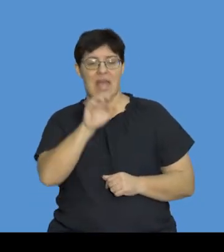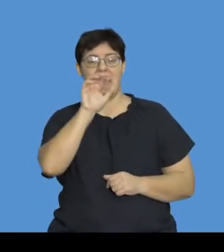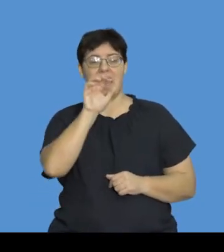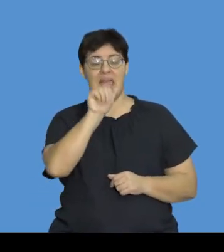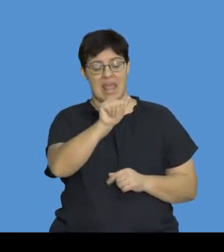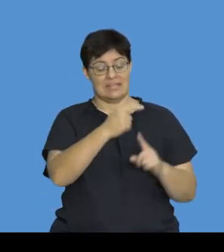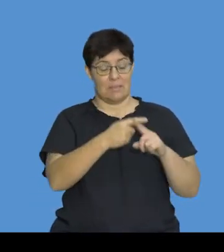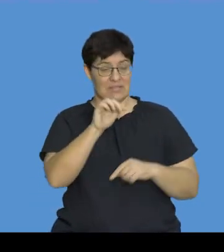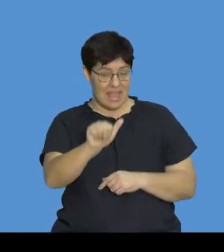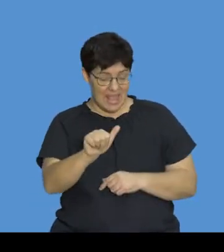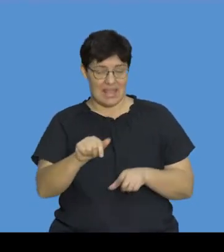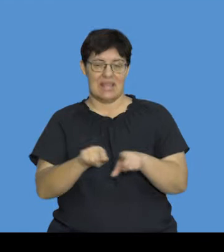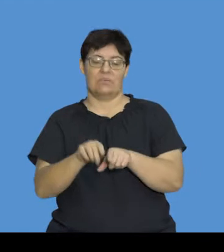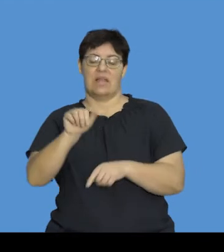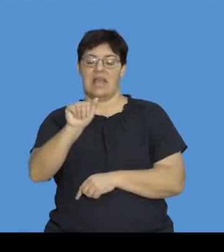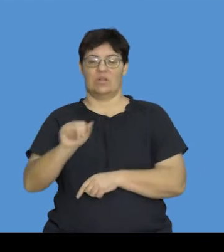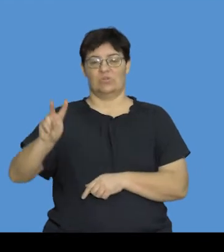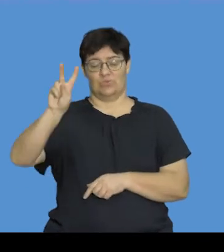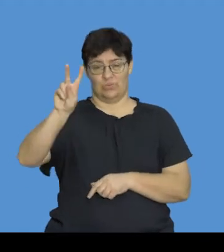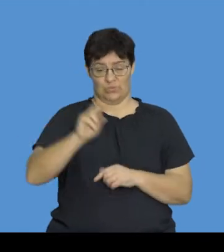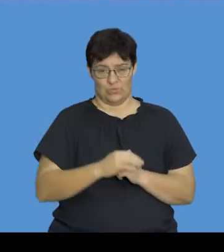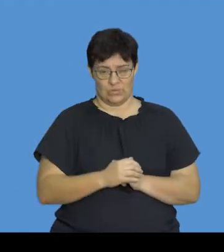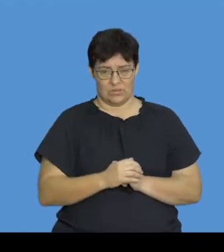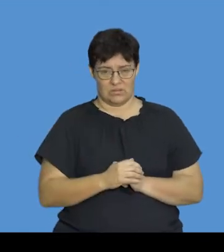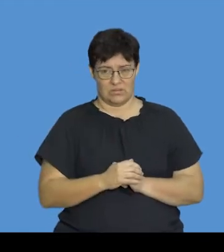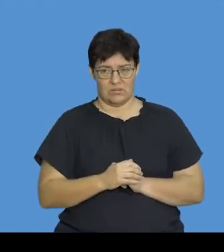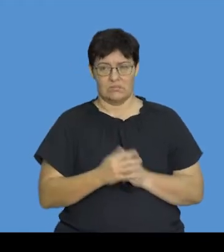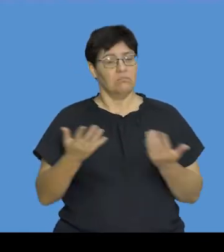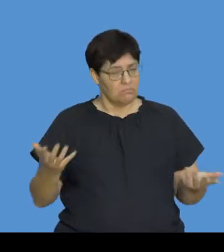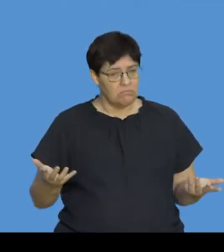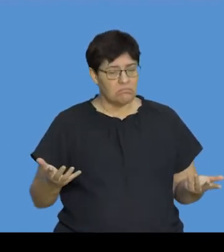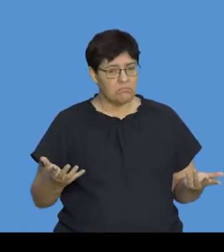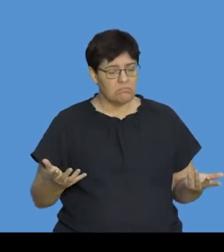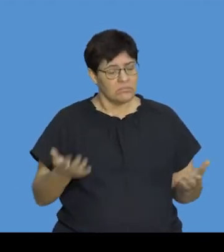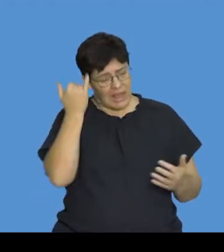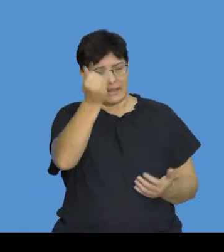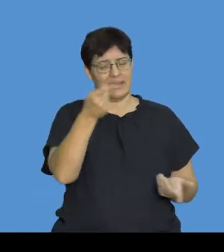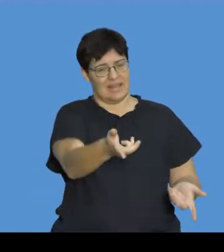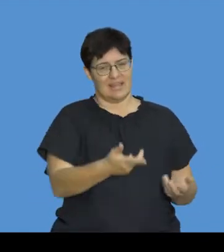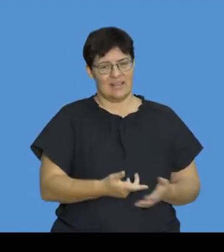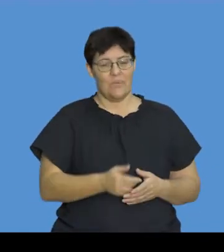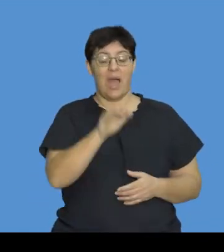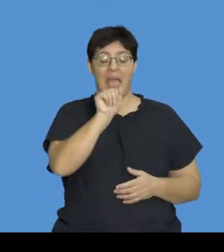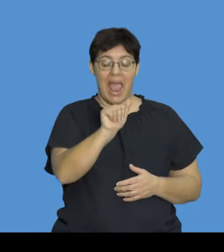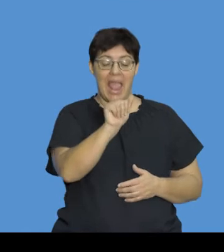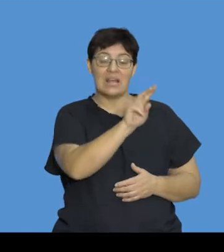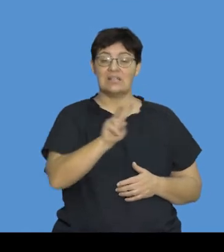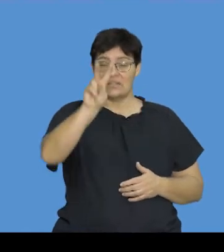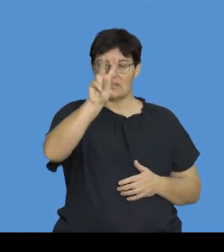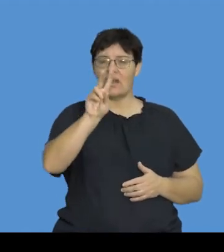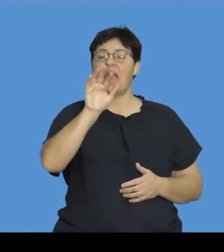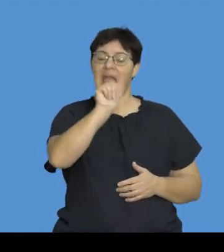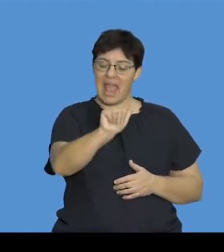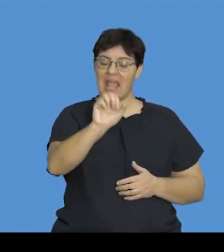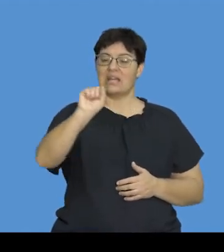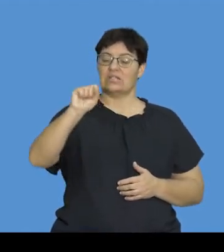the exponent of 2, right? This is a big idea. This is where the a squared. Why?